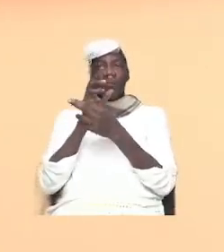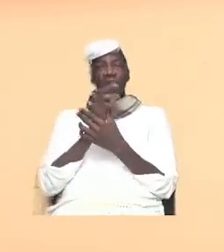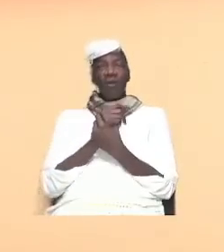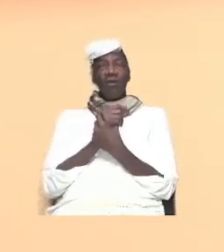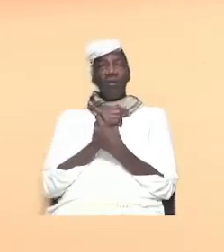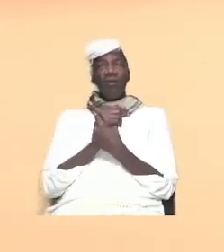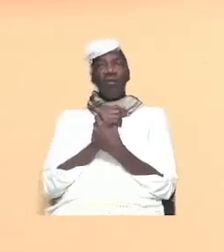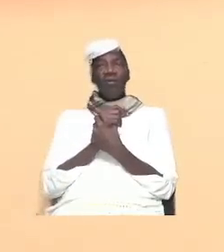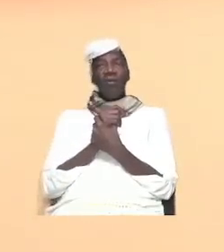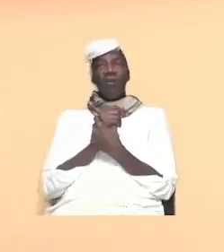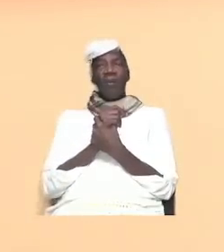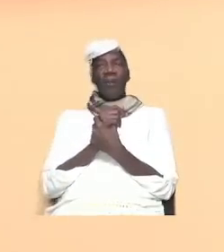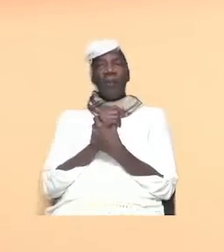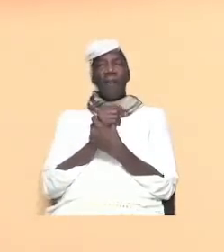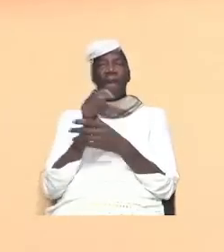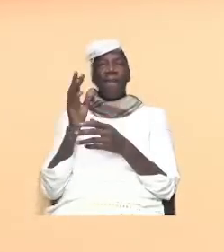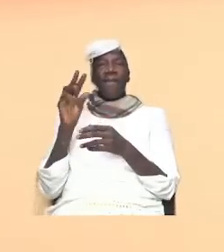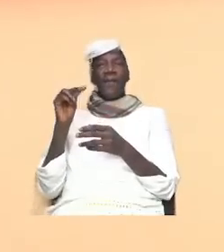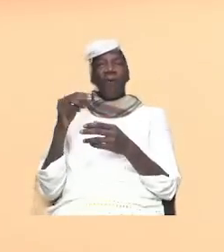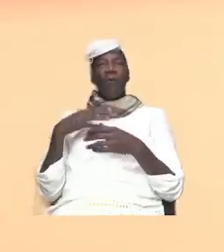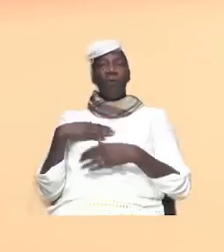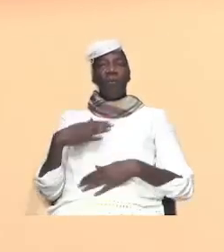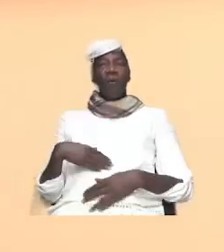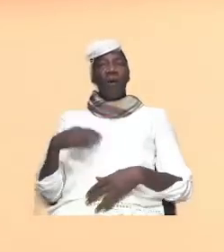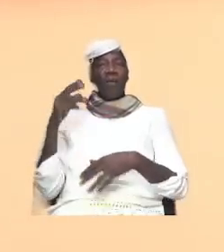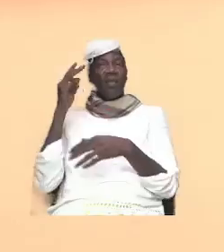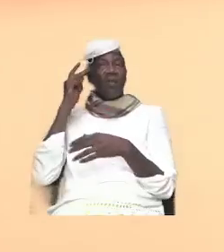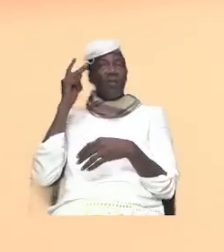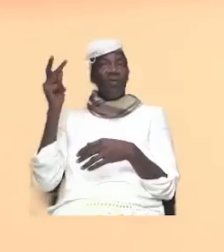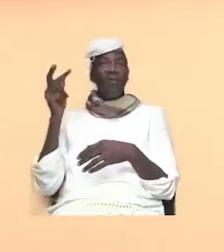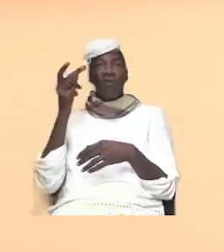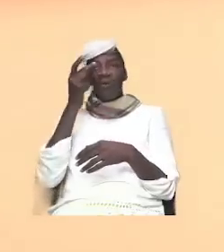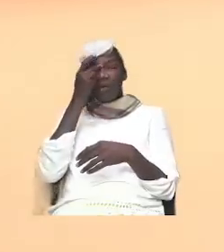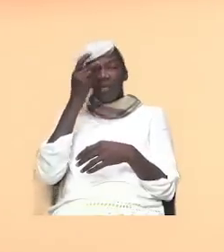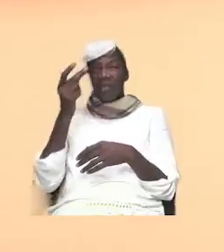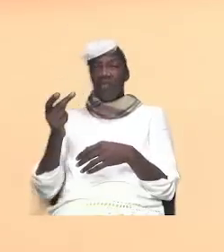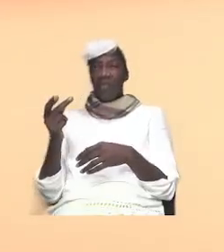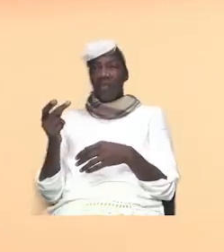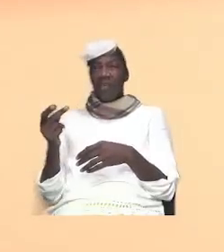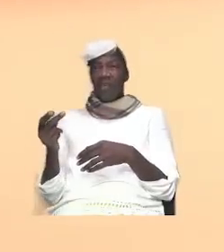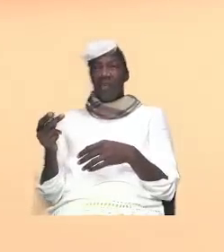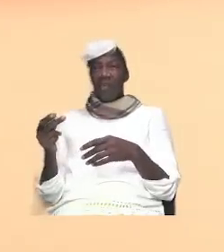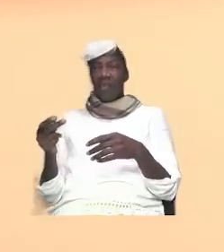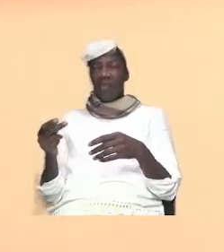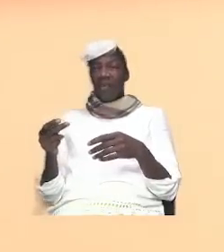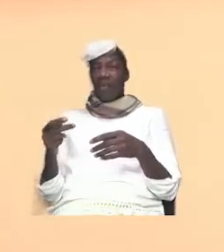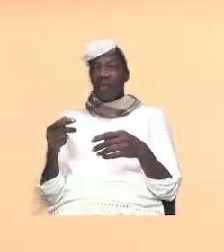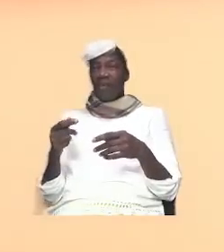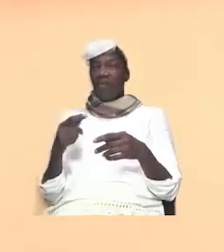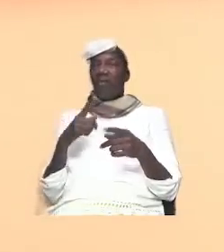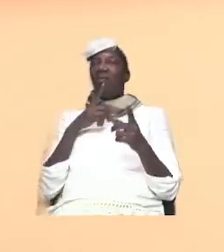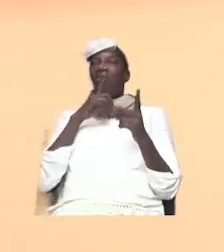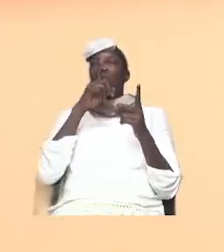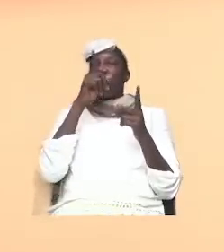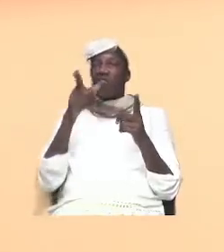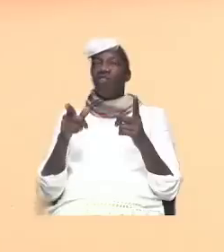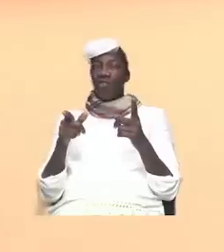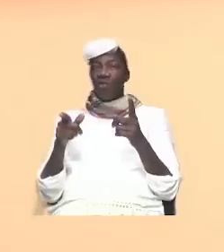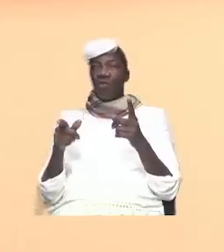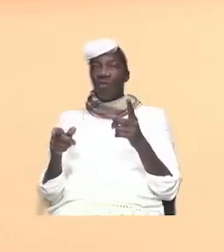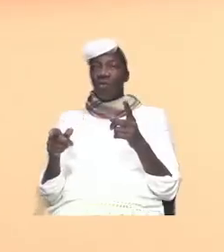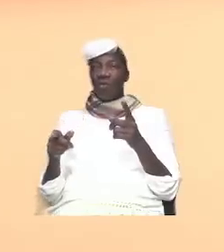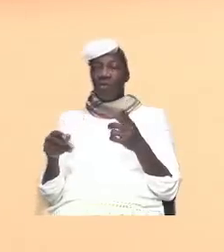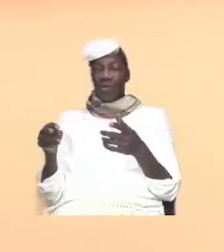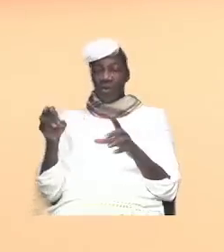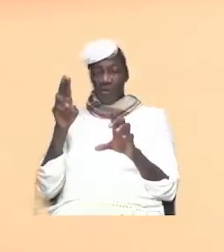and nobody knows, when you give and nobody sees. And this is why I am convinced that when we sit around